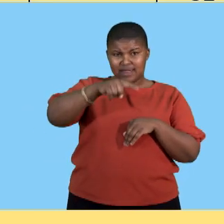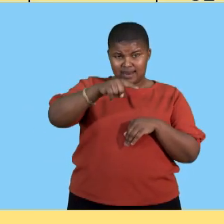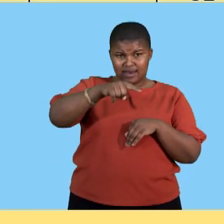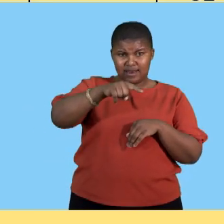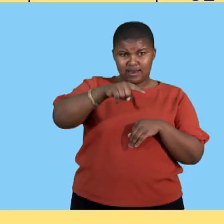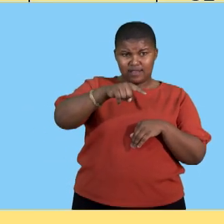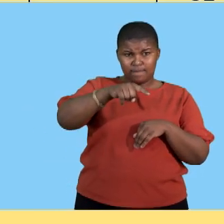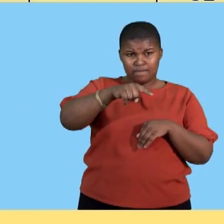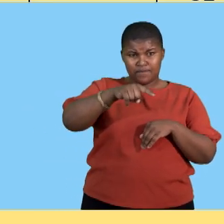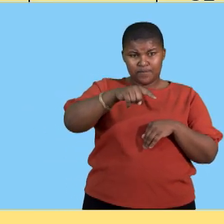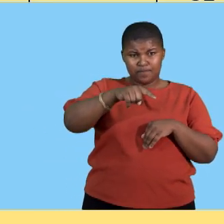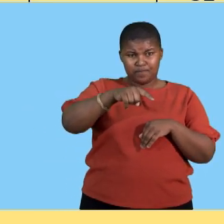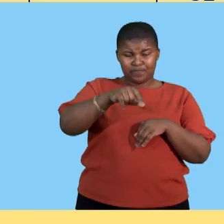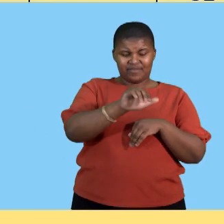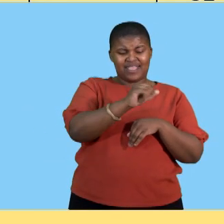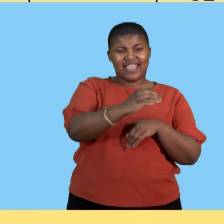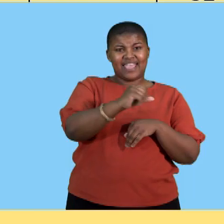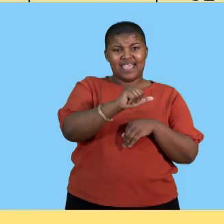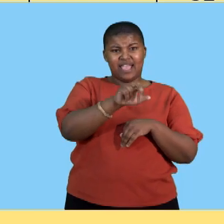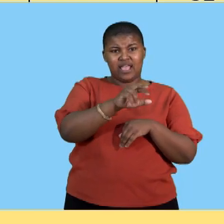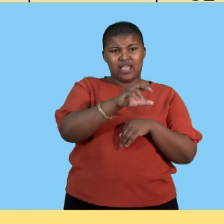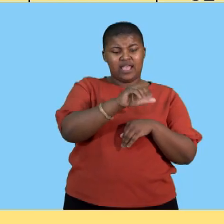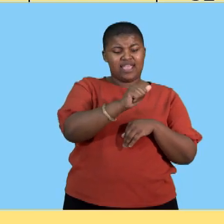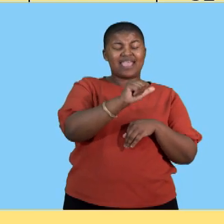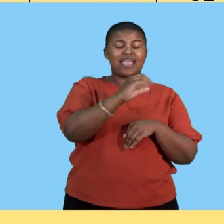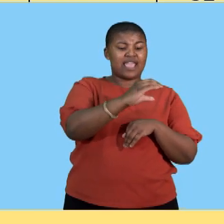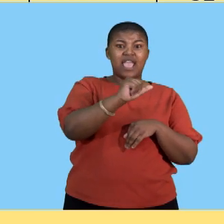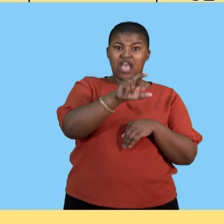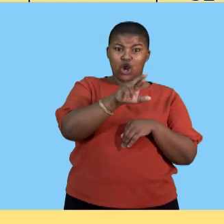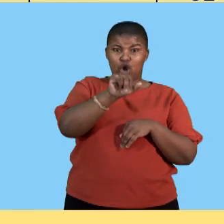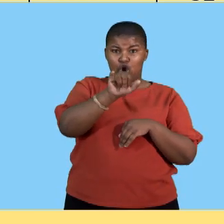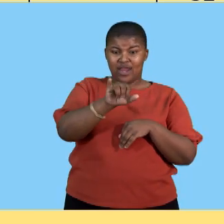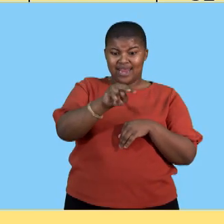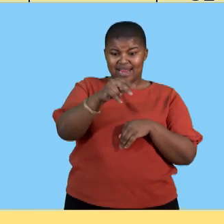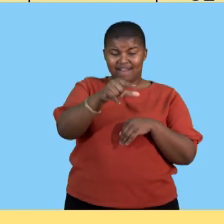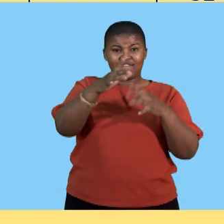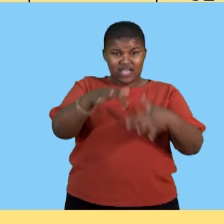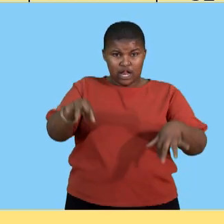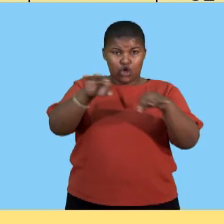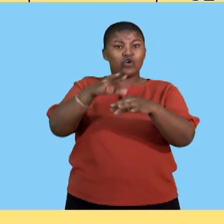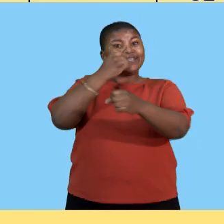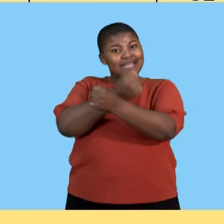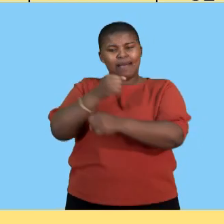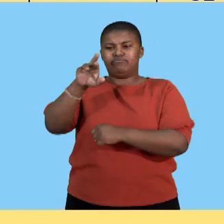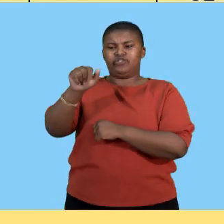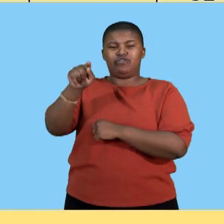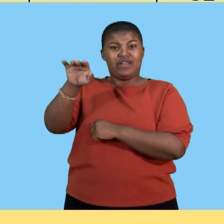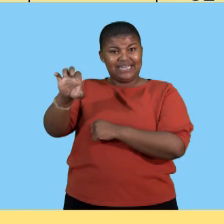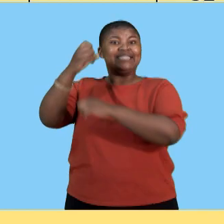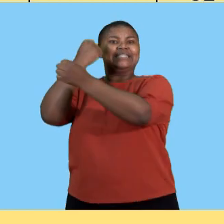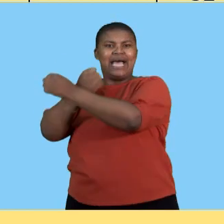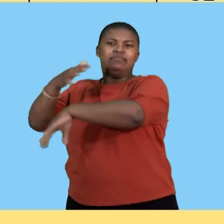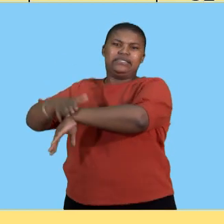the carrying value times the rate times the time. So